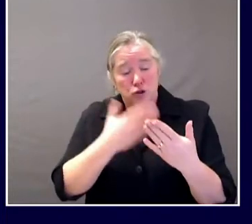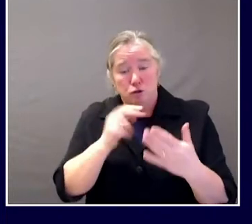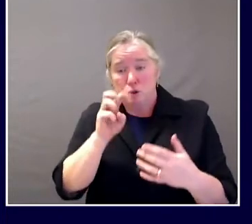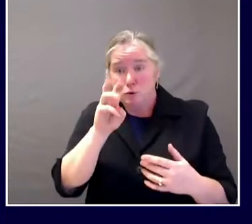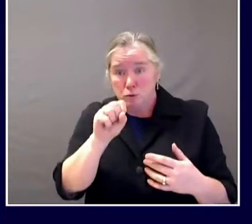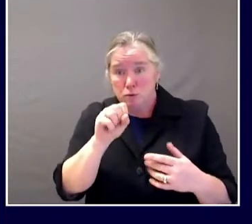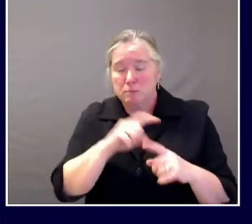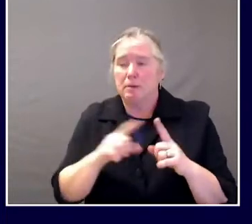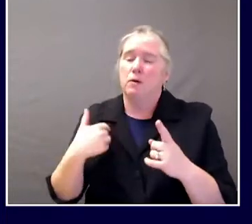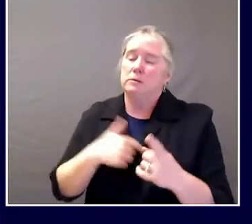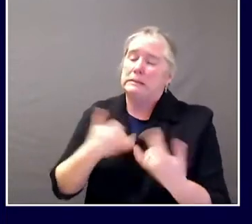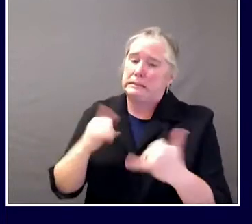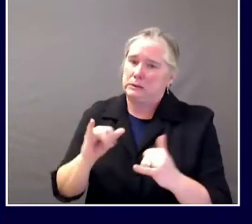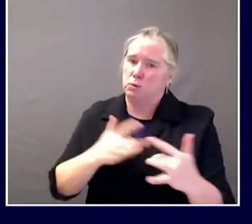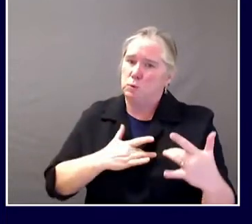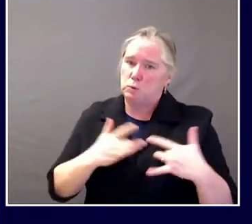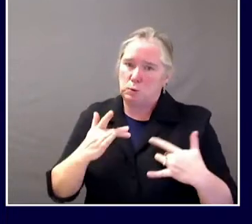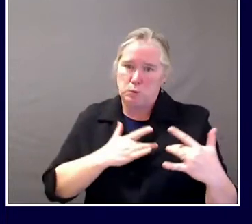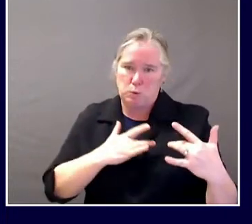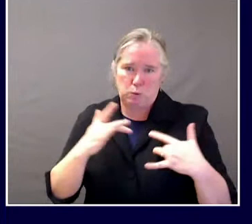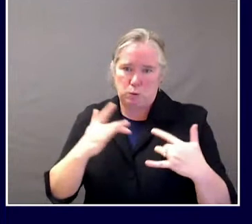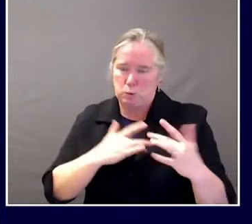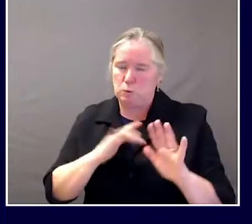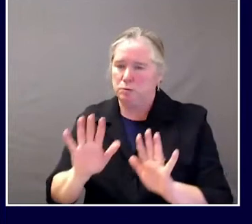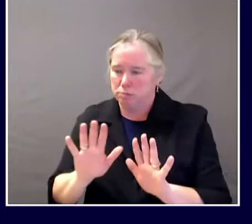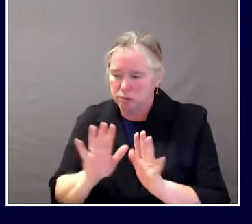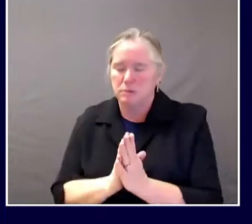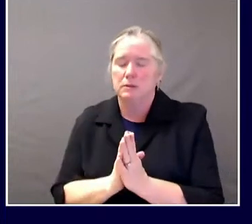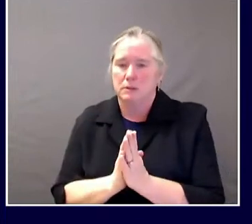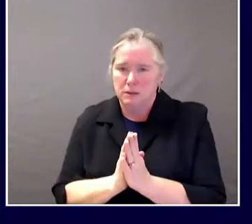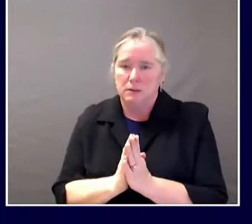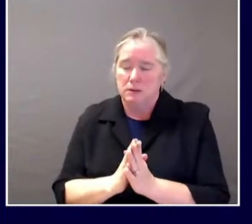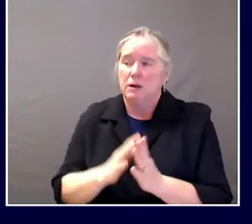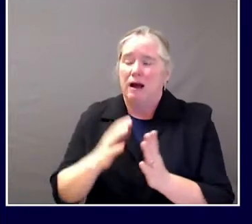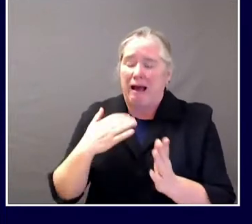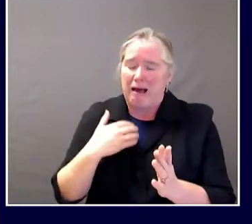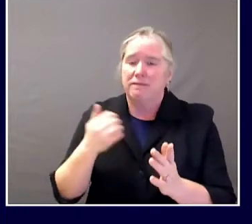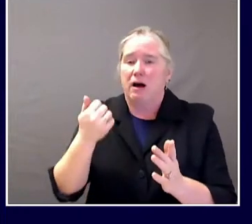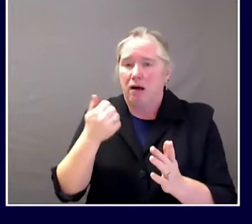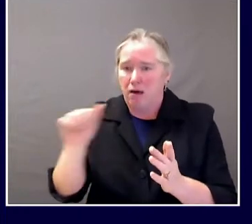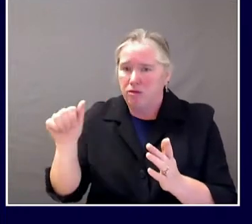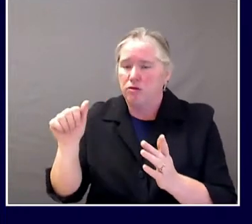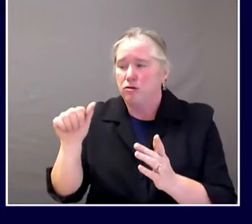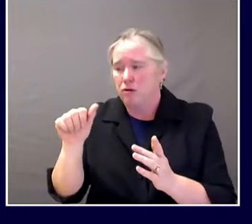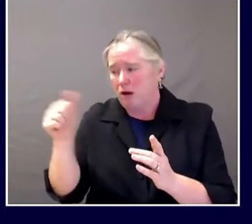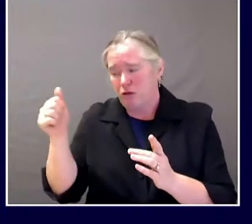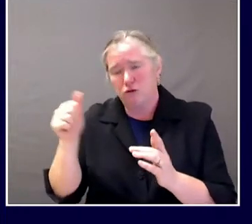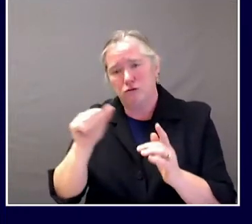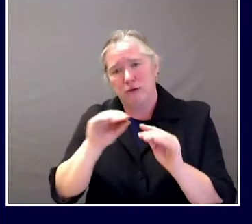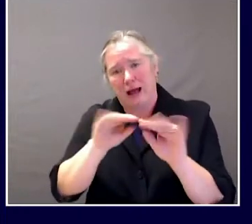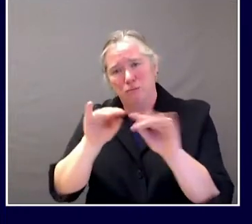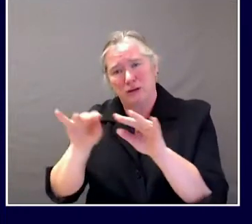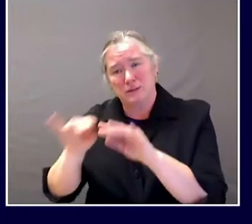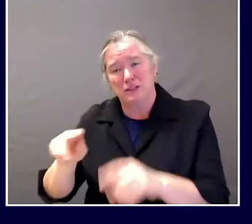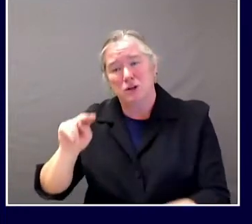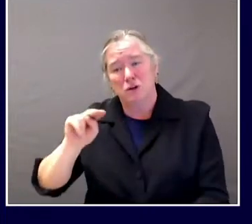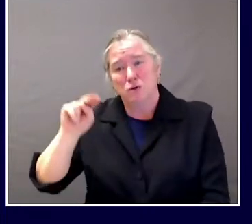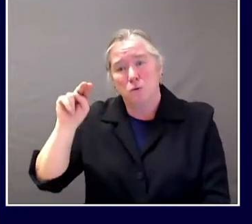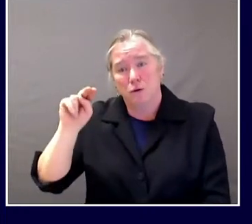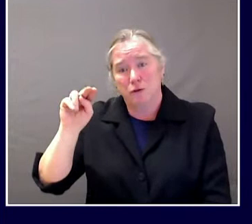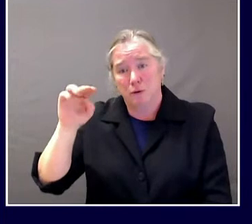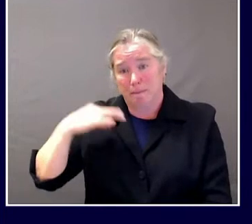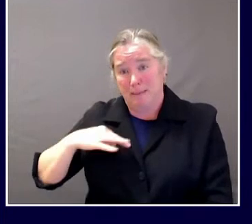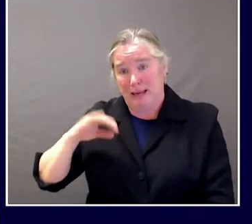level remains high for many of the other open outbreaks that continue. For example, outbreaks at Northern Maine Medical